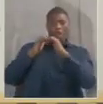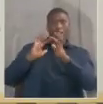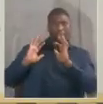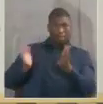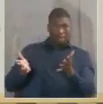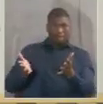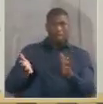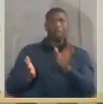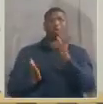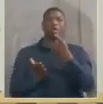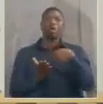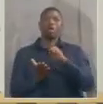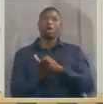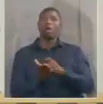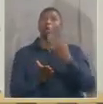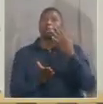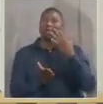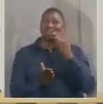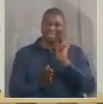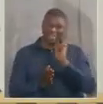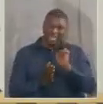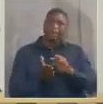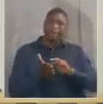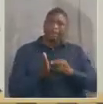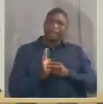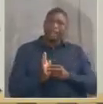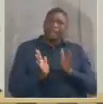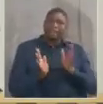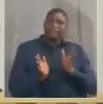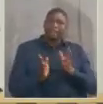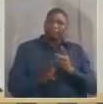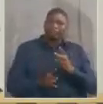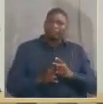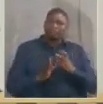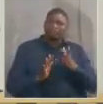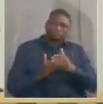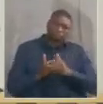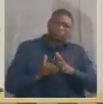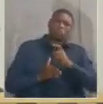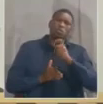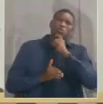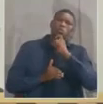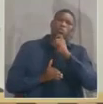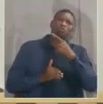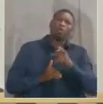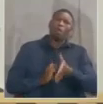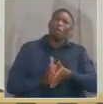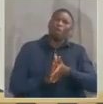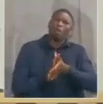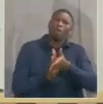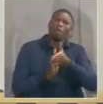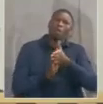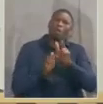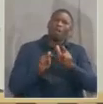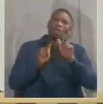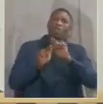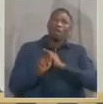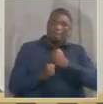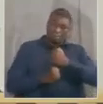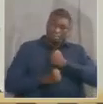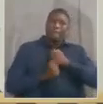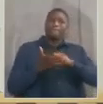signature on the plan itself that will be used at operational level, because it will be your